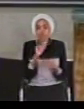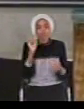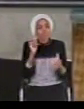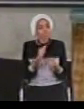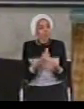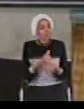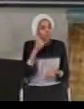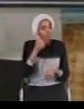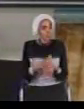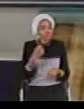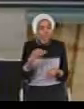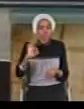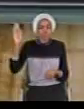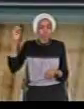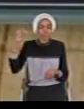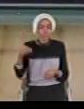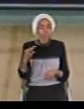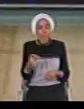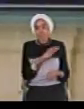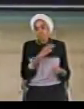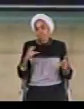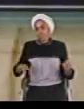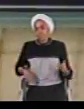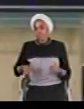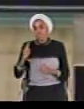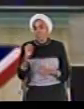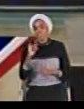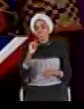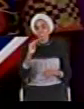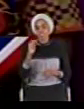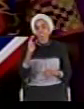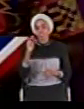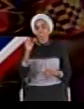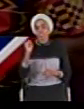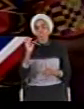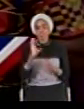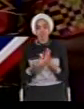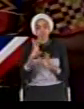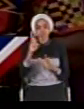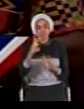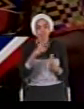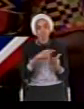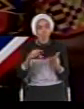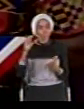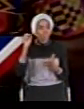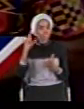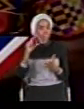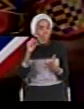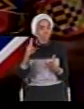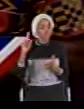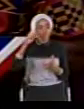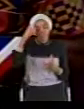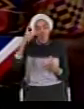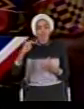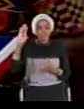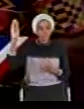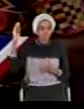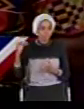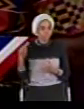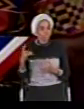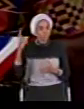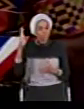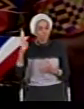of Christ in Titus chapter 2 verse 11. For the grace of God that